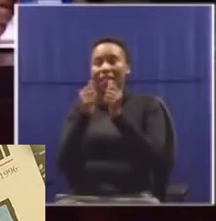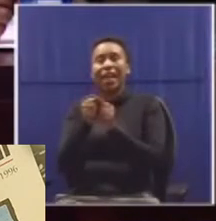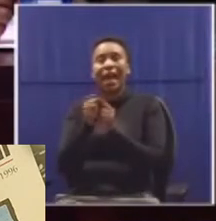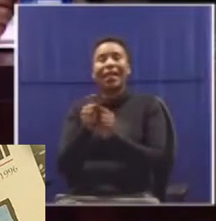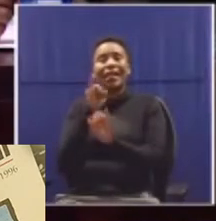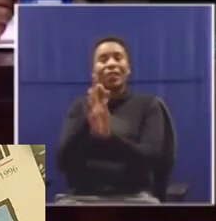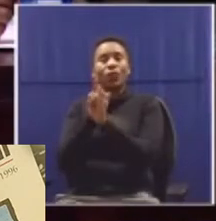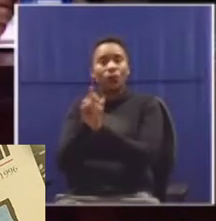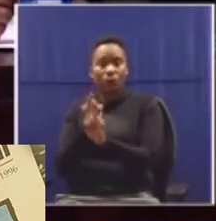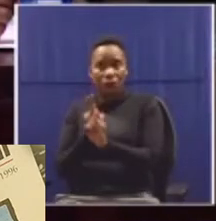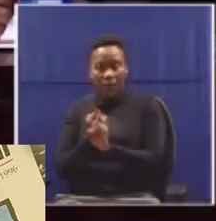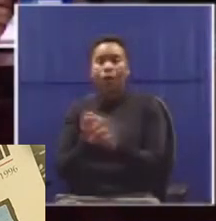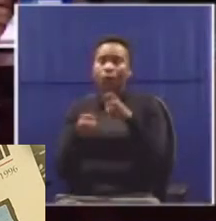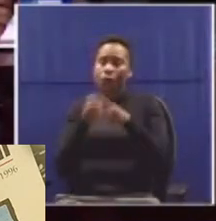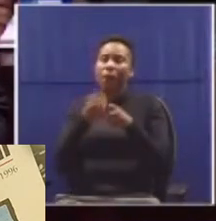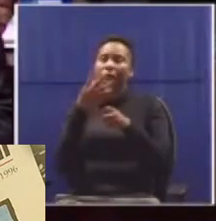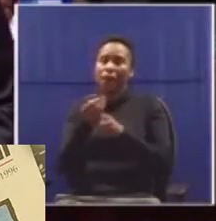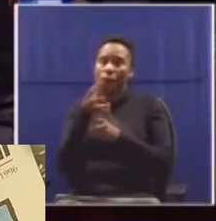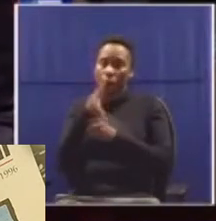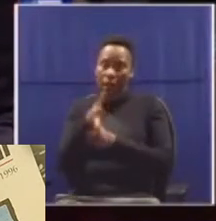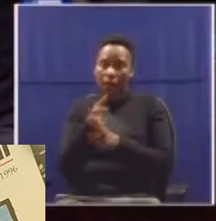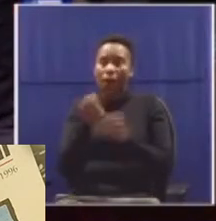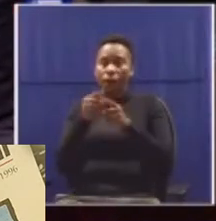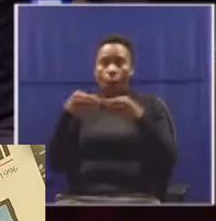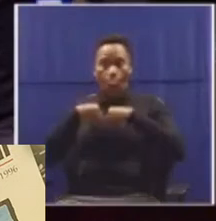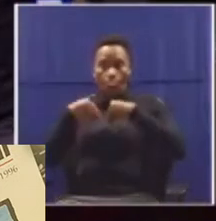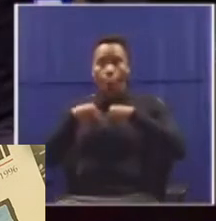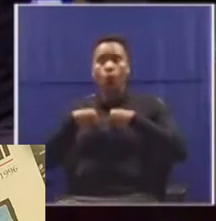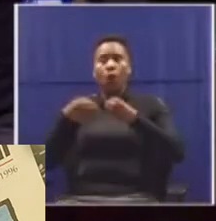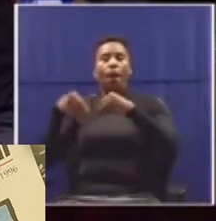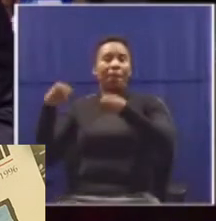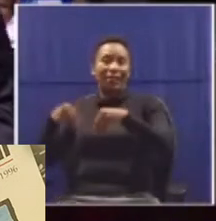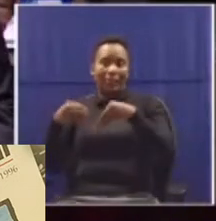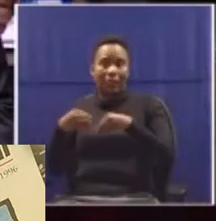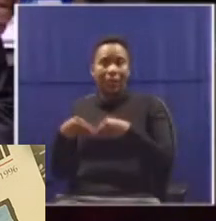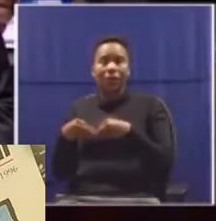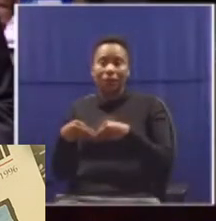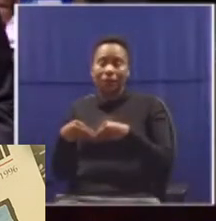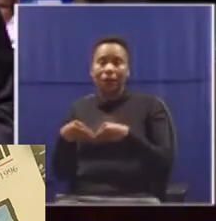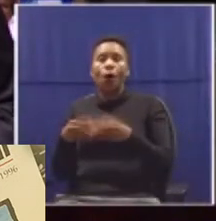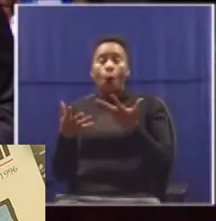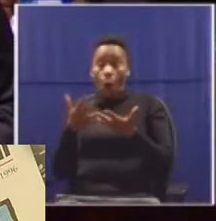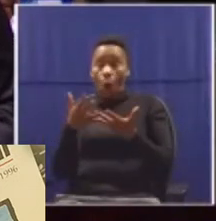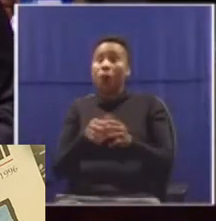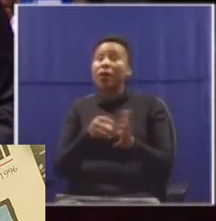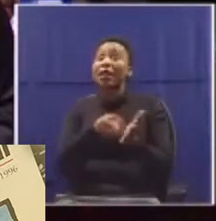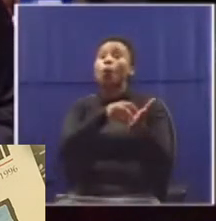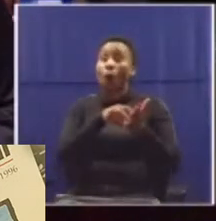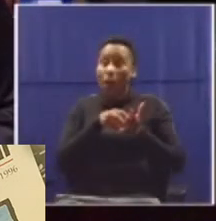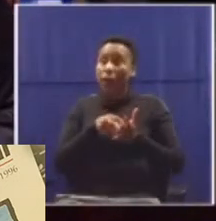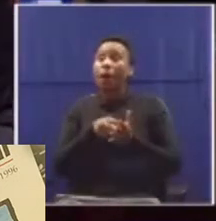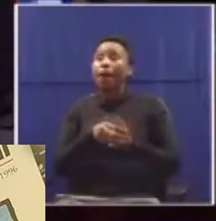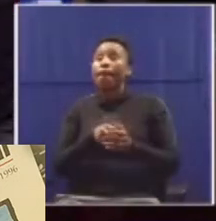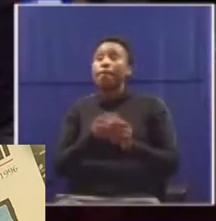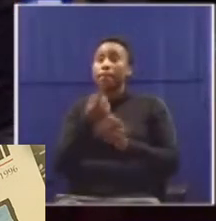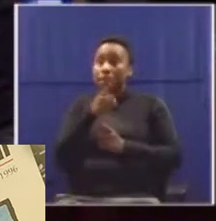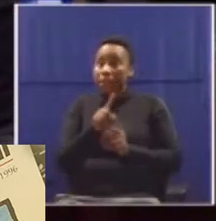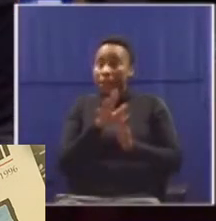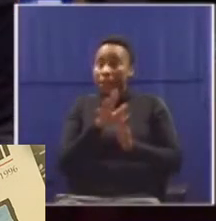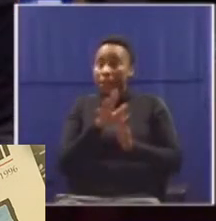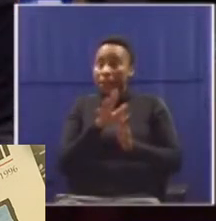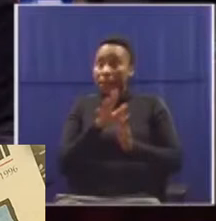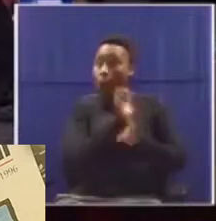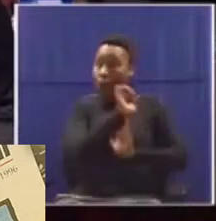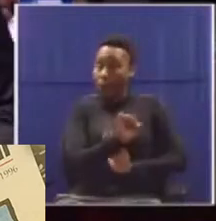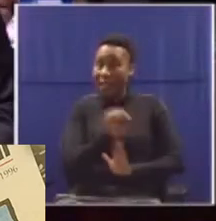undertake more enhanced monitoring for their own business reasons or as may be required by their own laws institutions